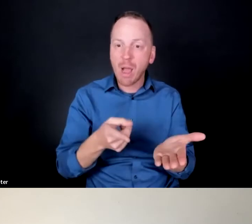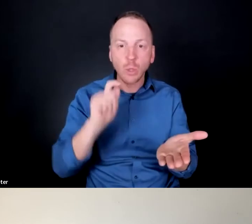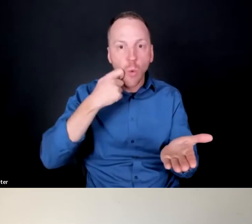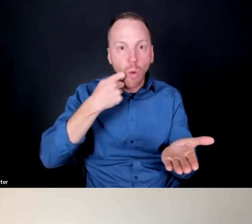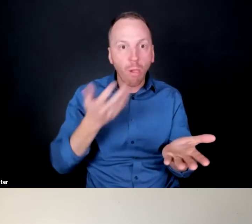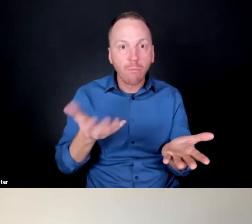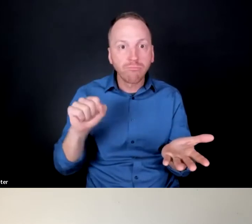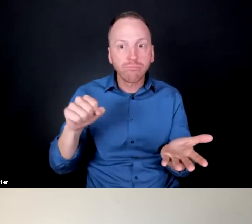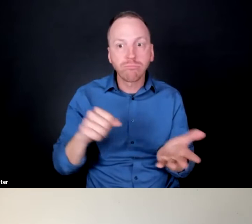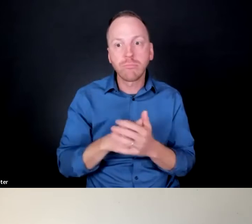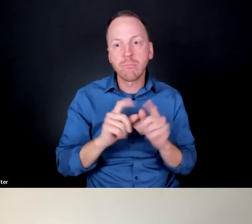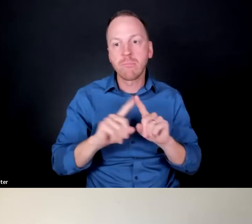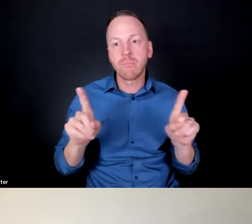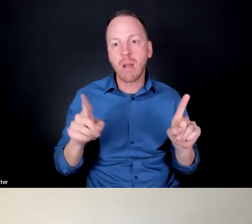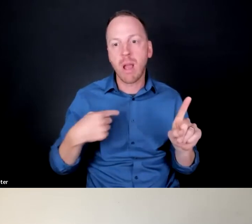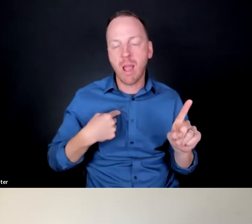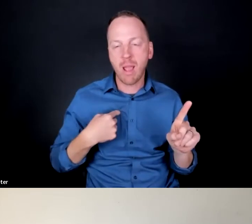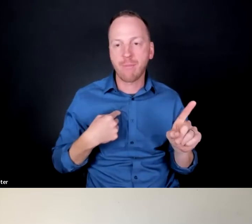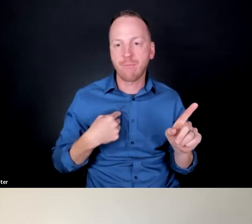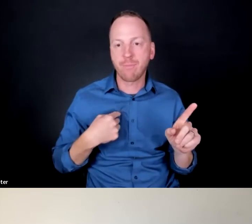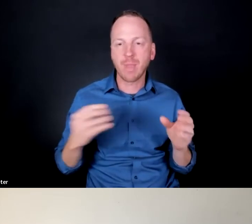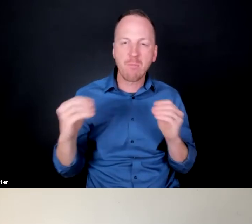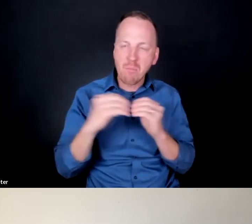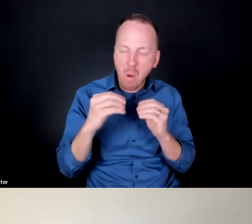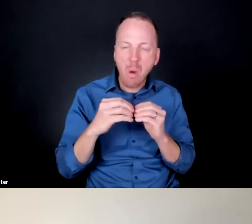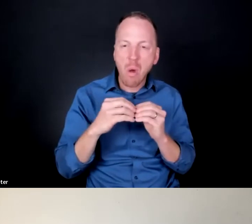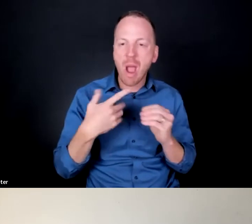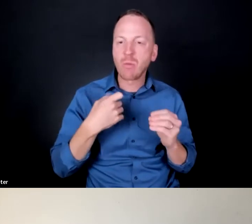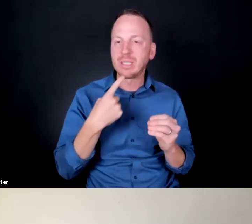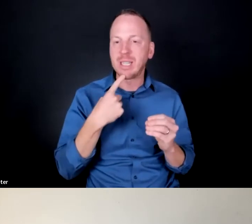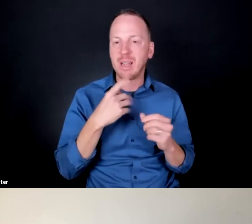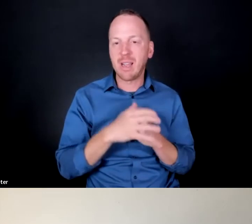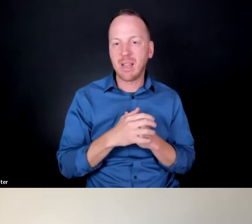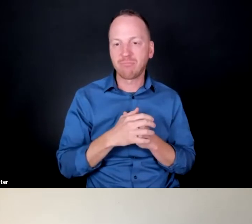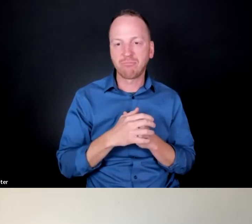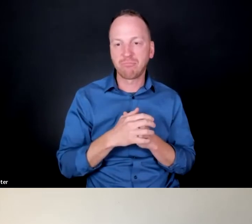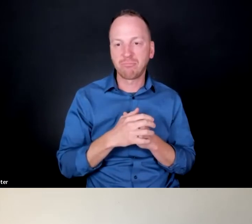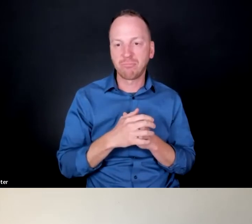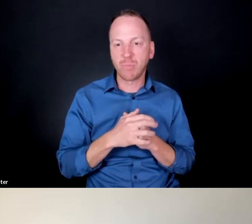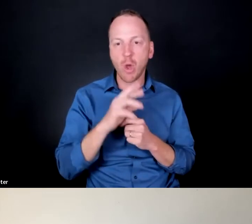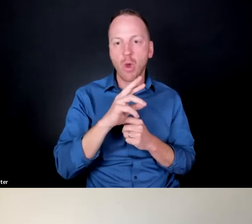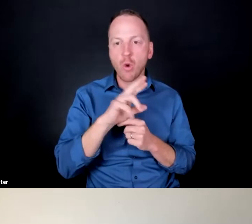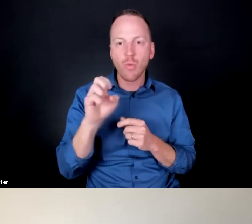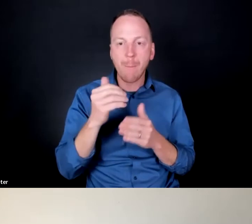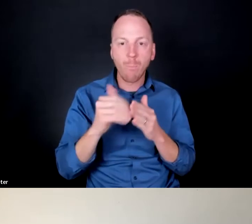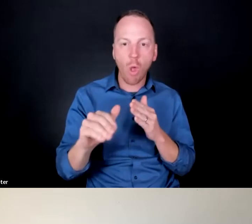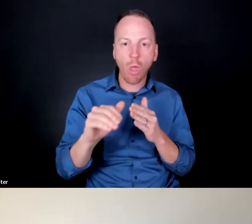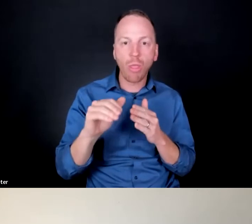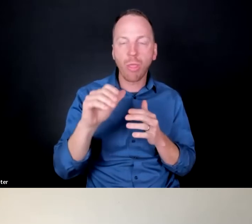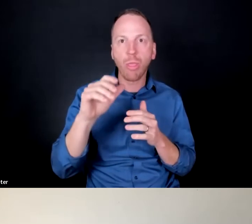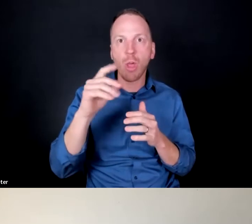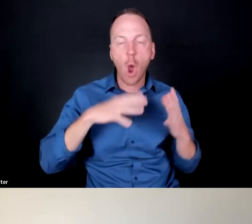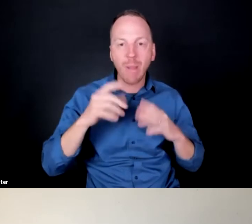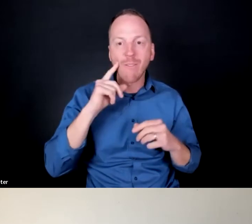cool, but I more so just always say like Rebirth Garments is a clothing line for queer and